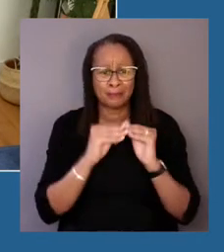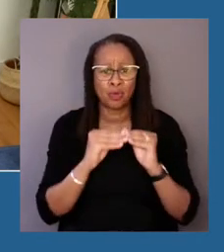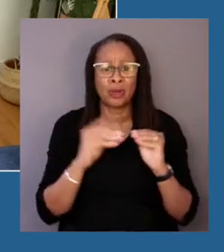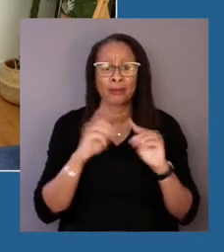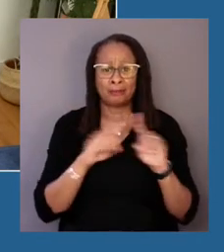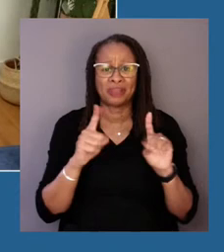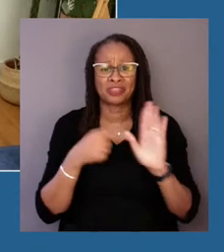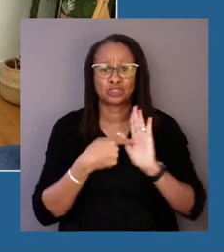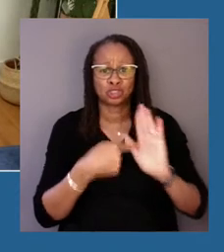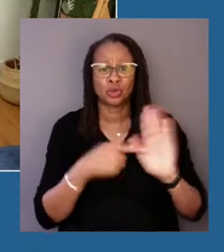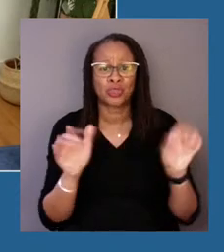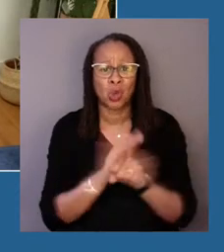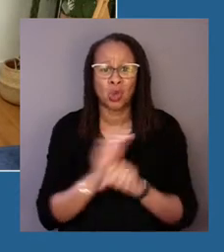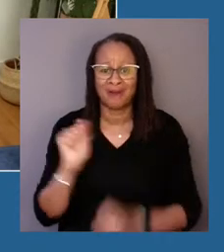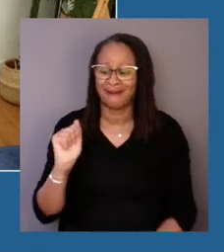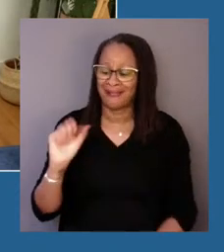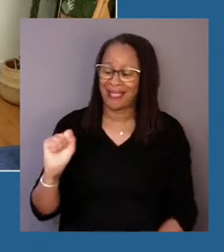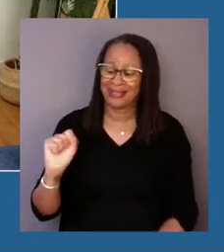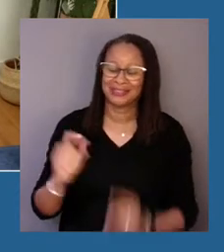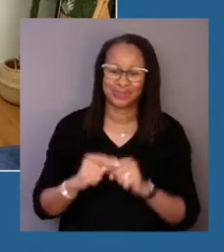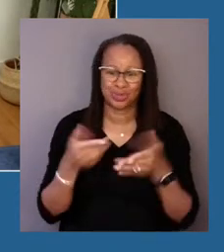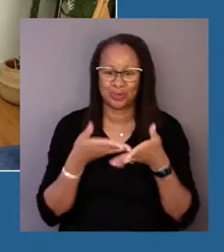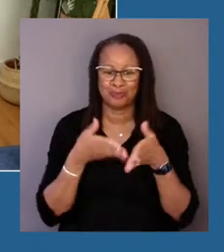the public, you know?